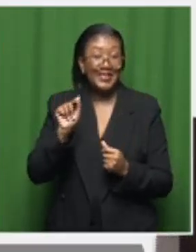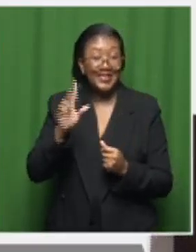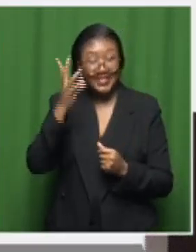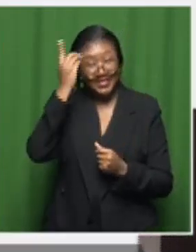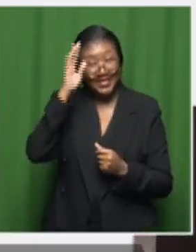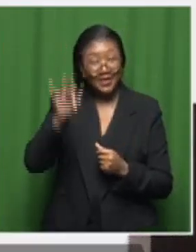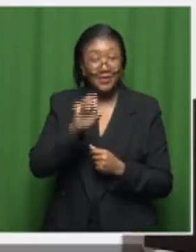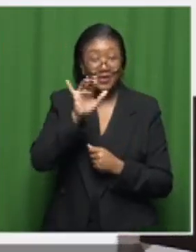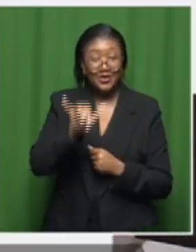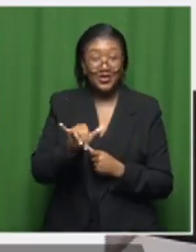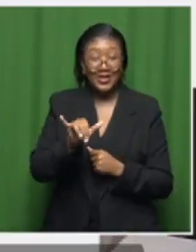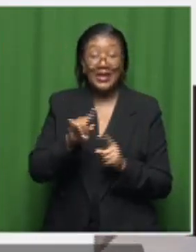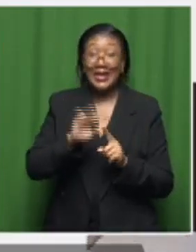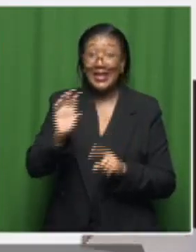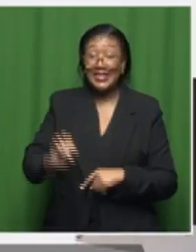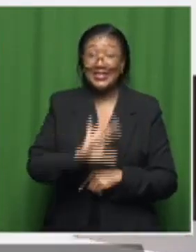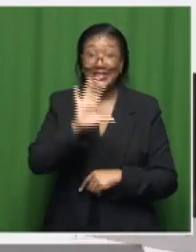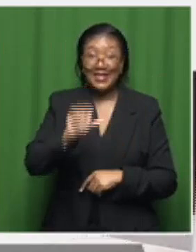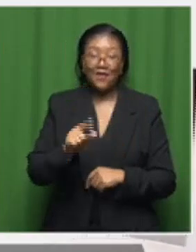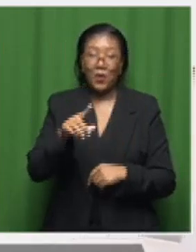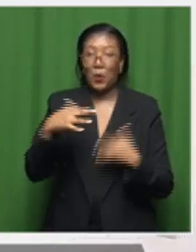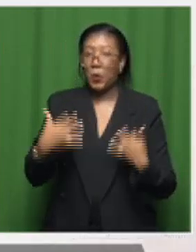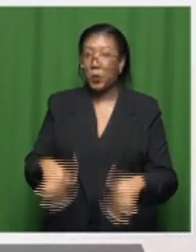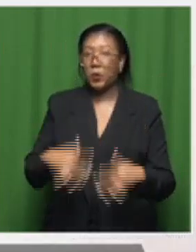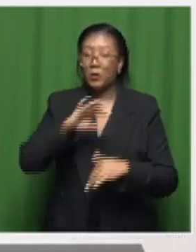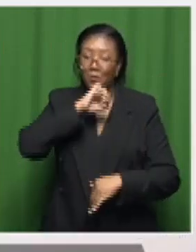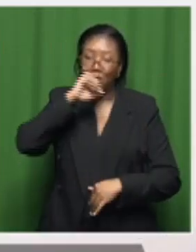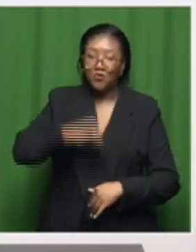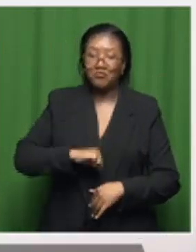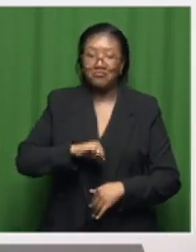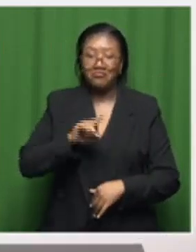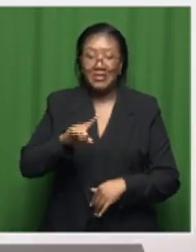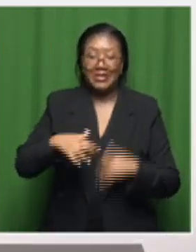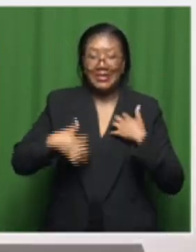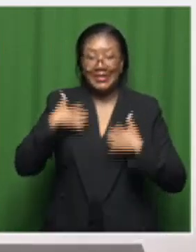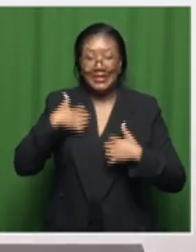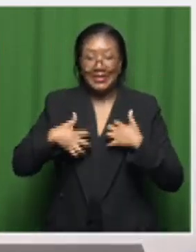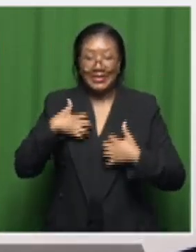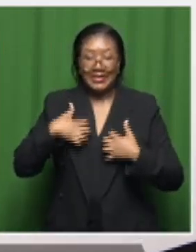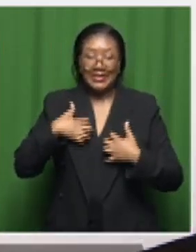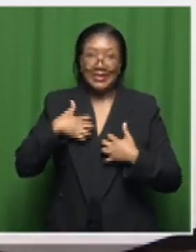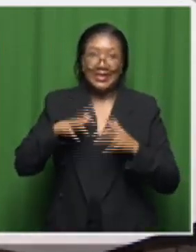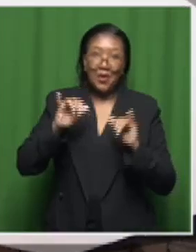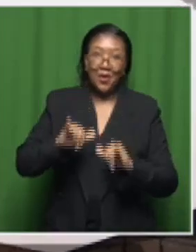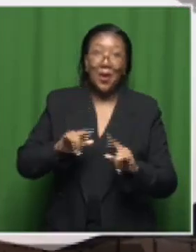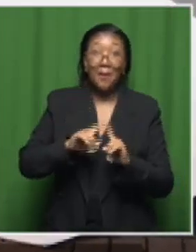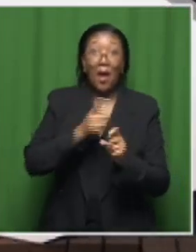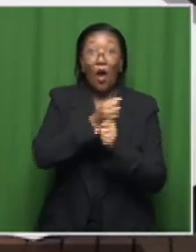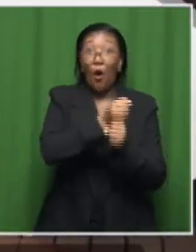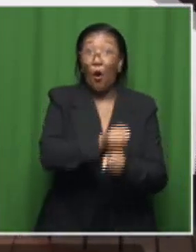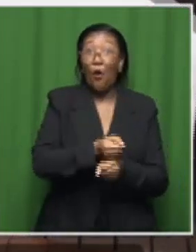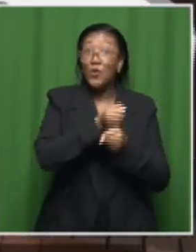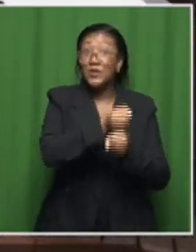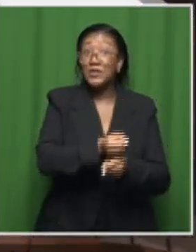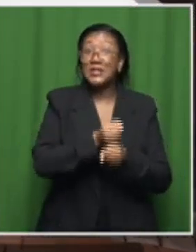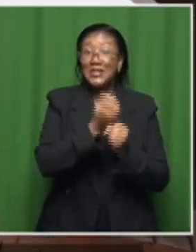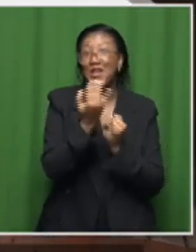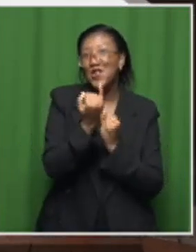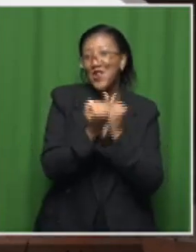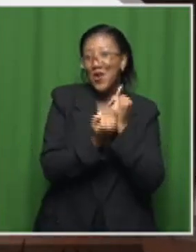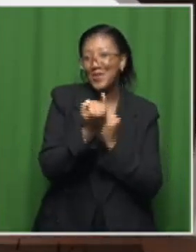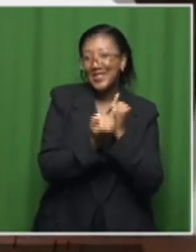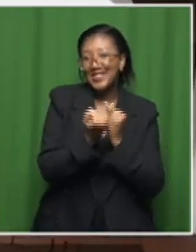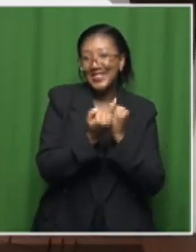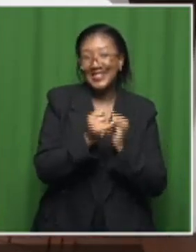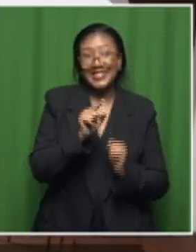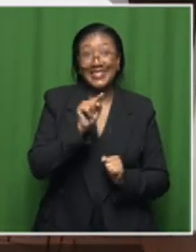the highlights of South Africa's calendar. I always say, you know, there is just horse racing by the way, because there's so much